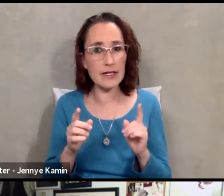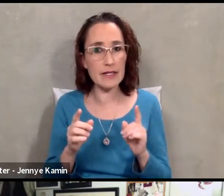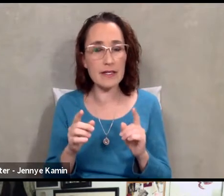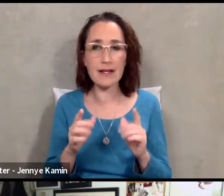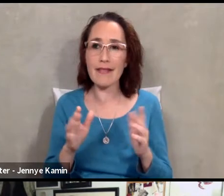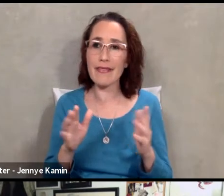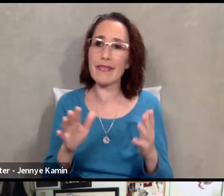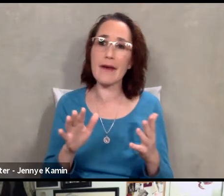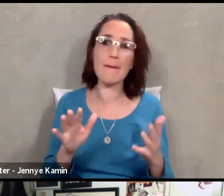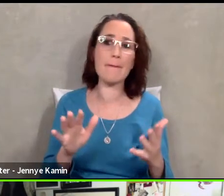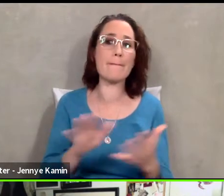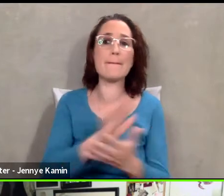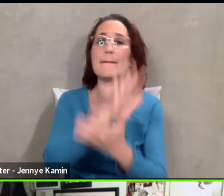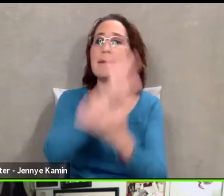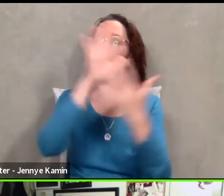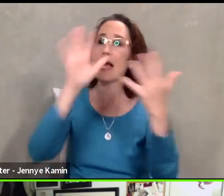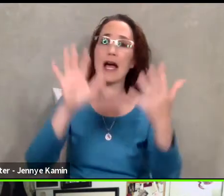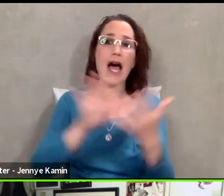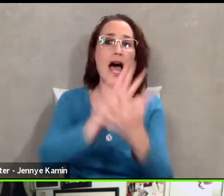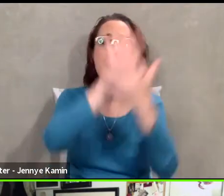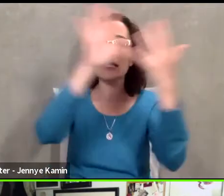of life. Exactly.